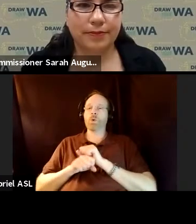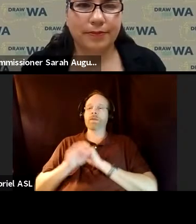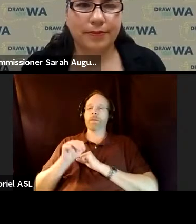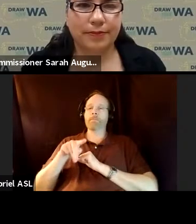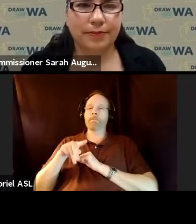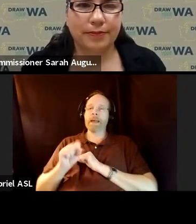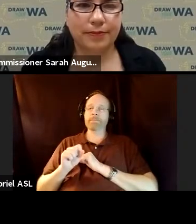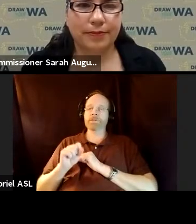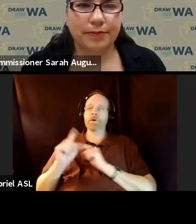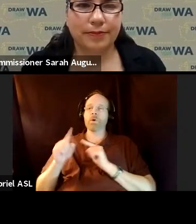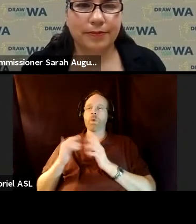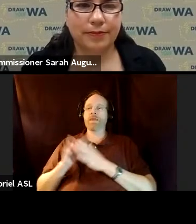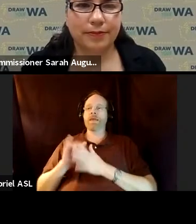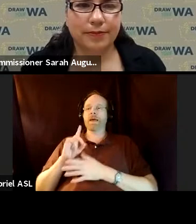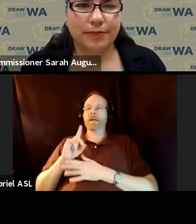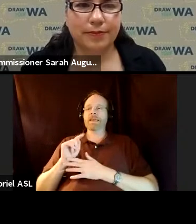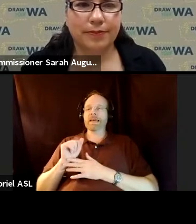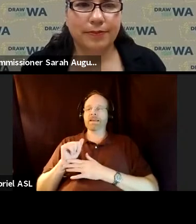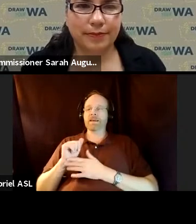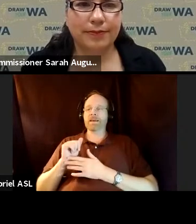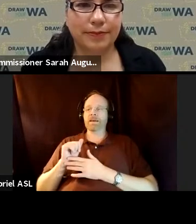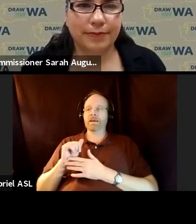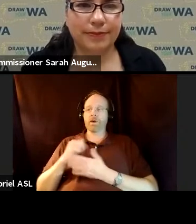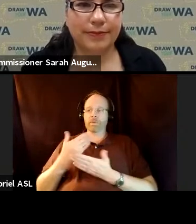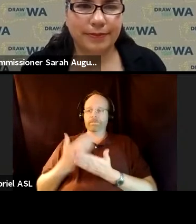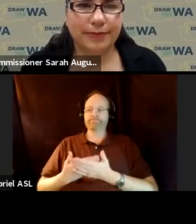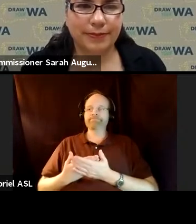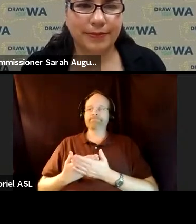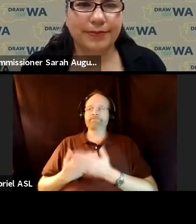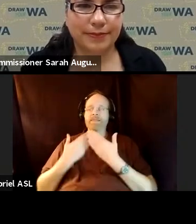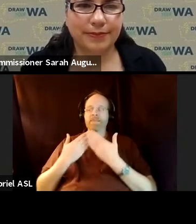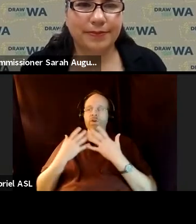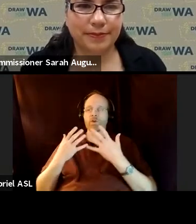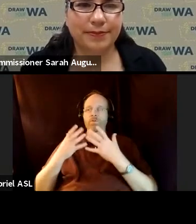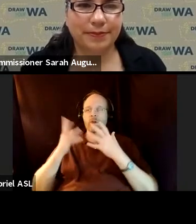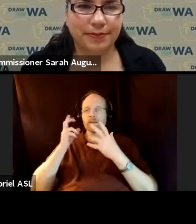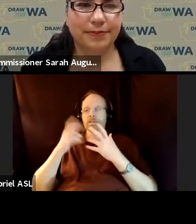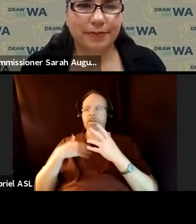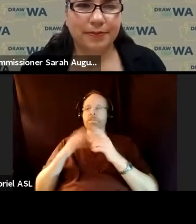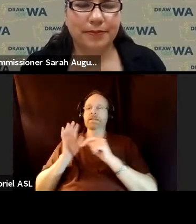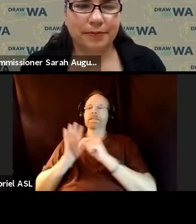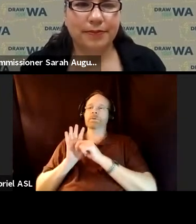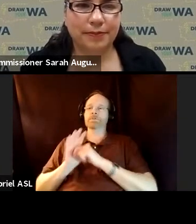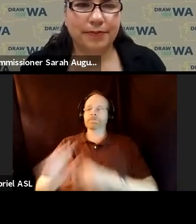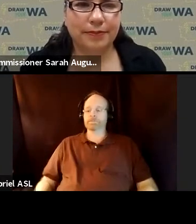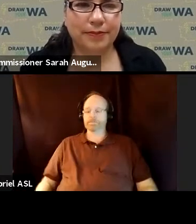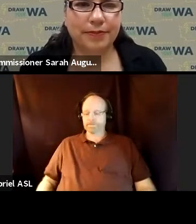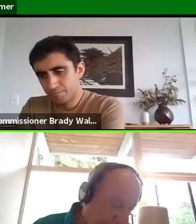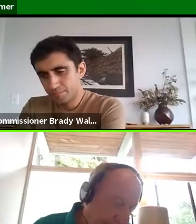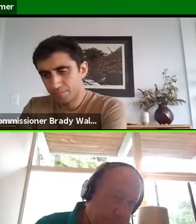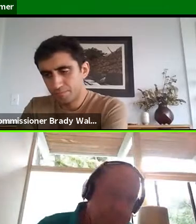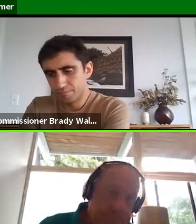when that data finally is here. Thank you for taking mine.